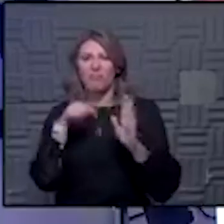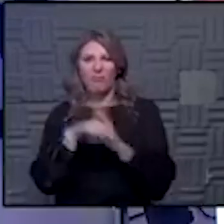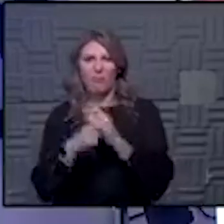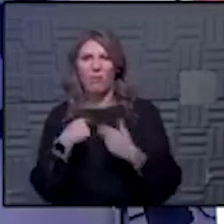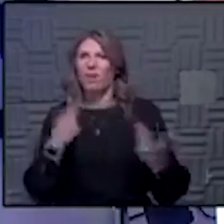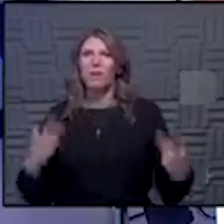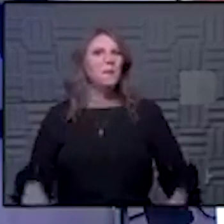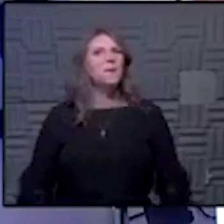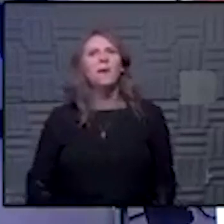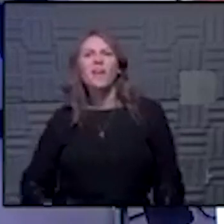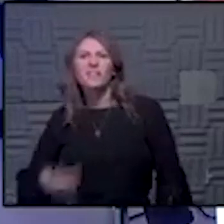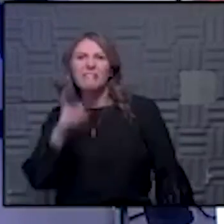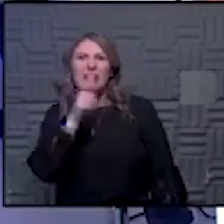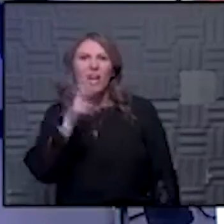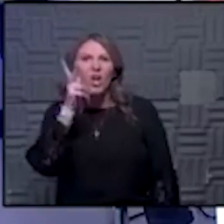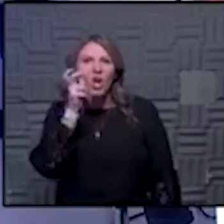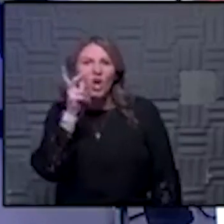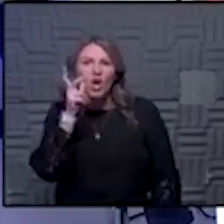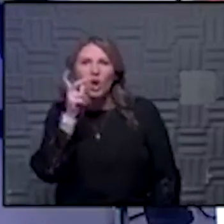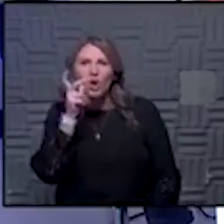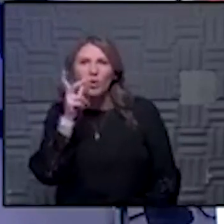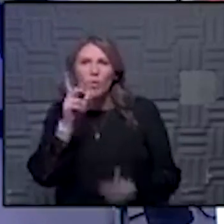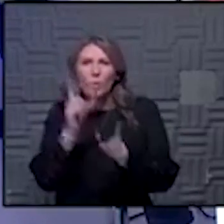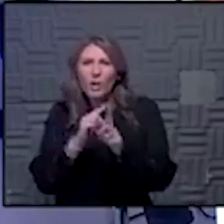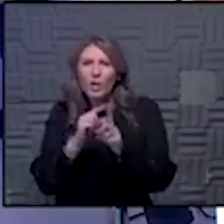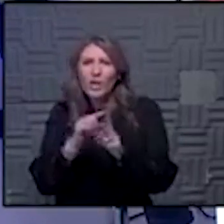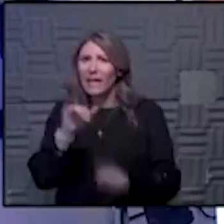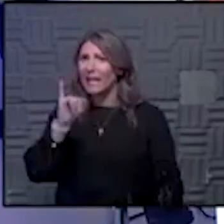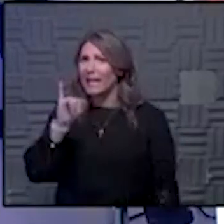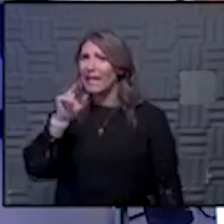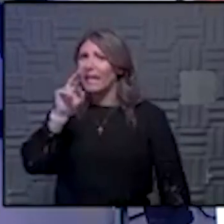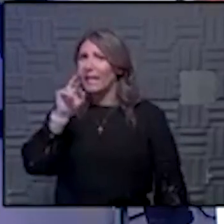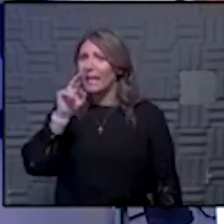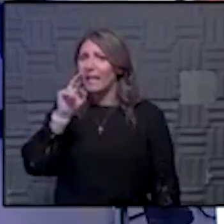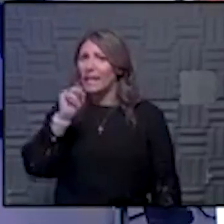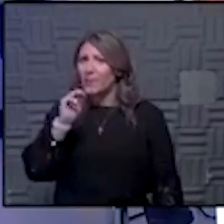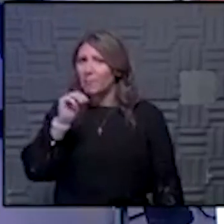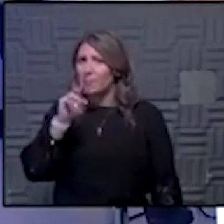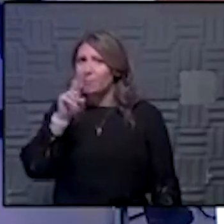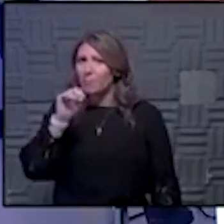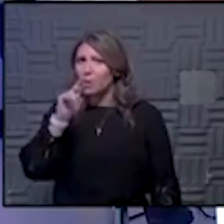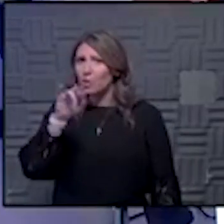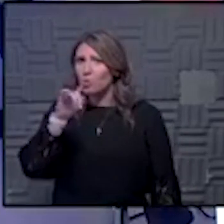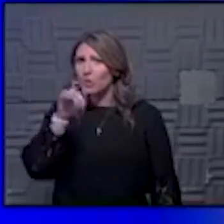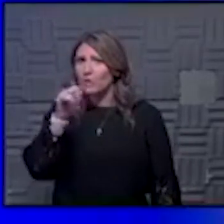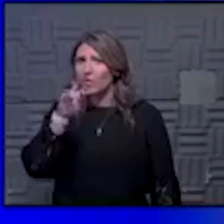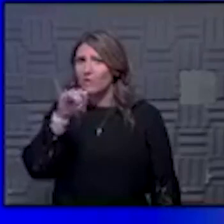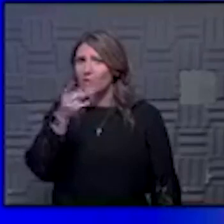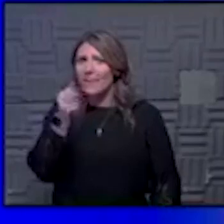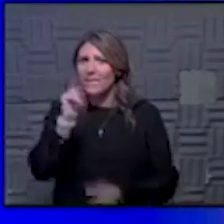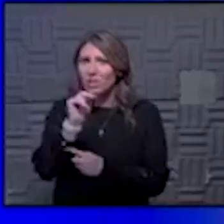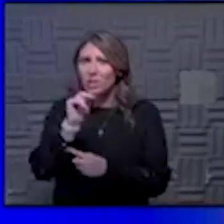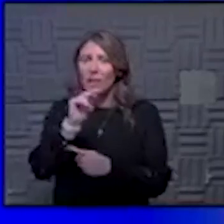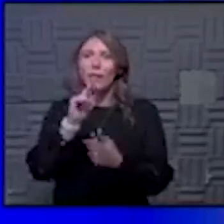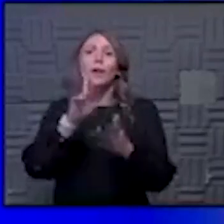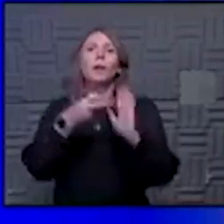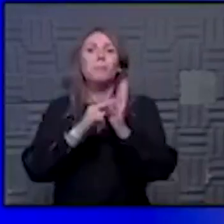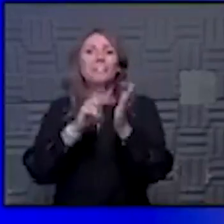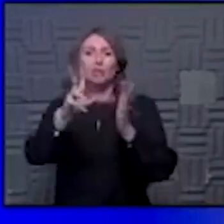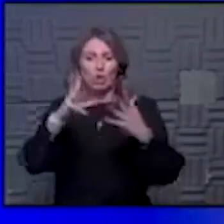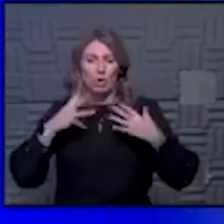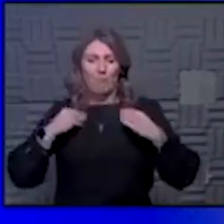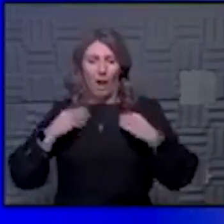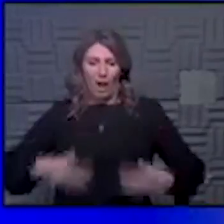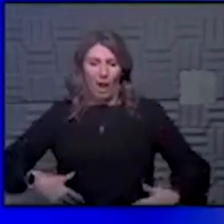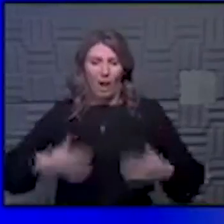a brand new word. I've not heard it before. Would you say immune evasion? Immune evasion. So it evades the immune system